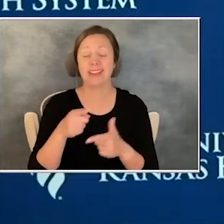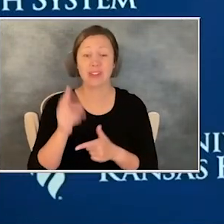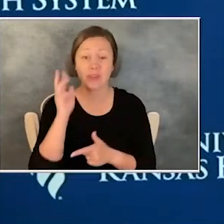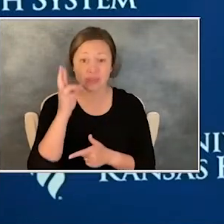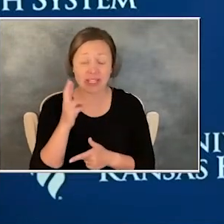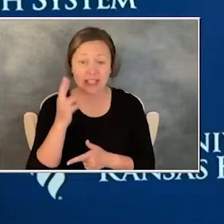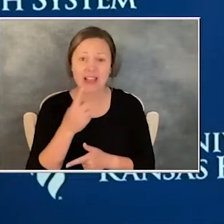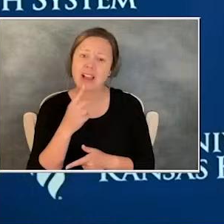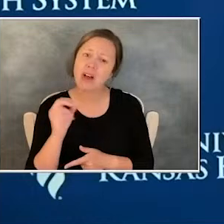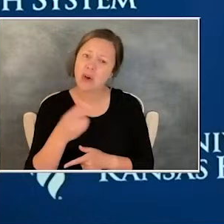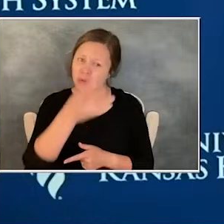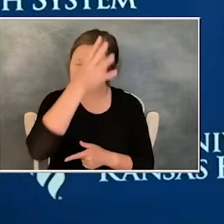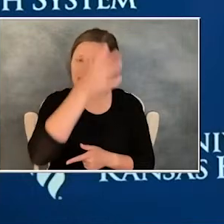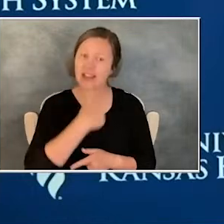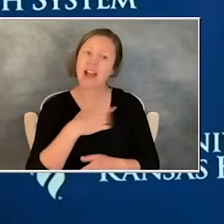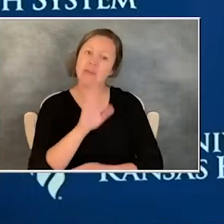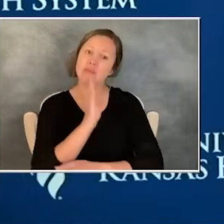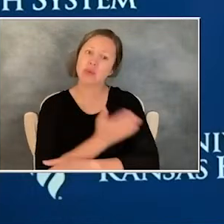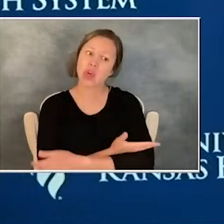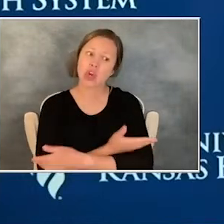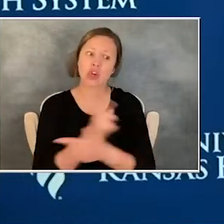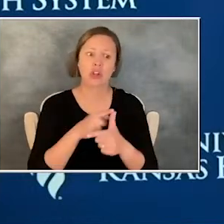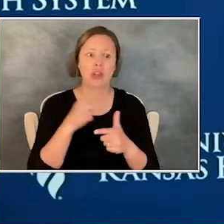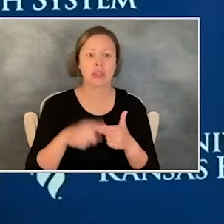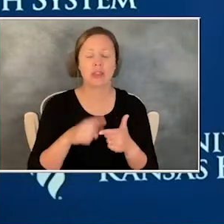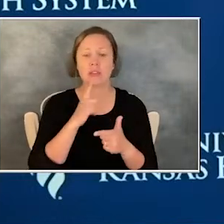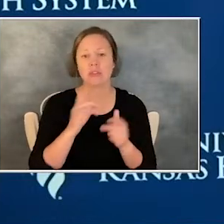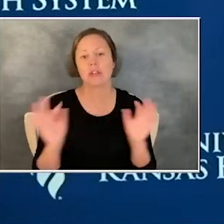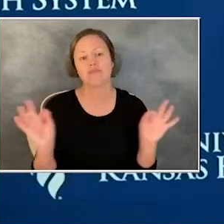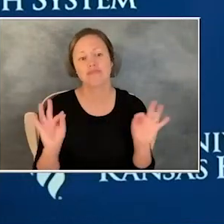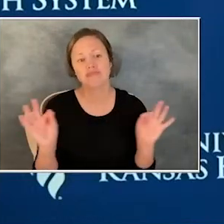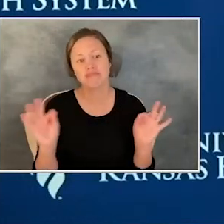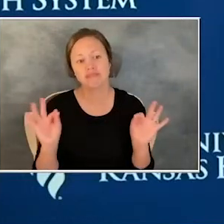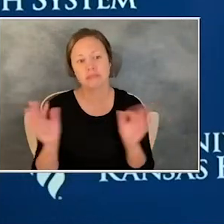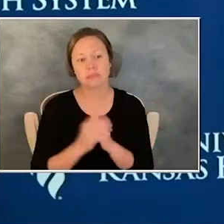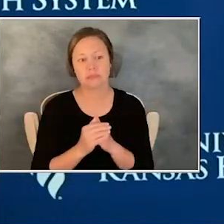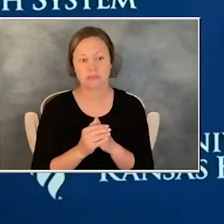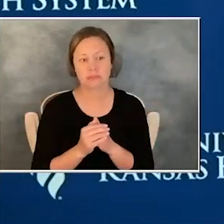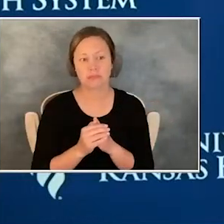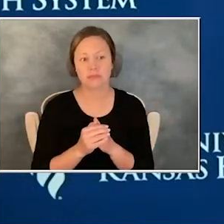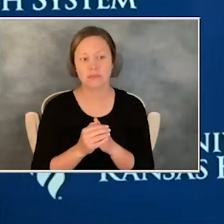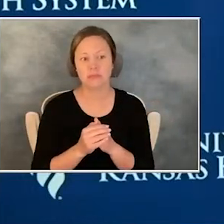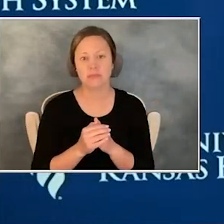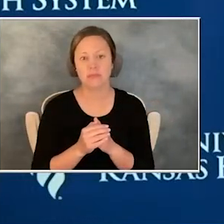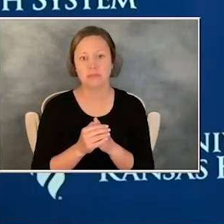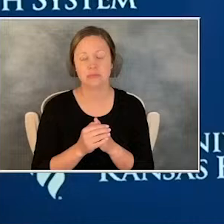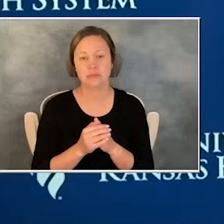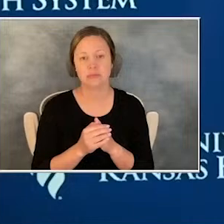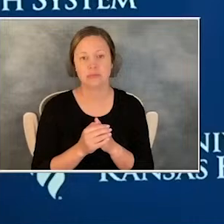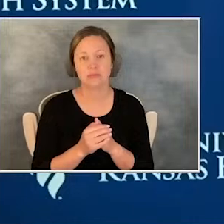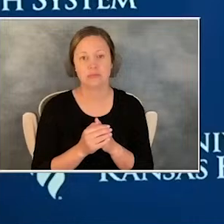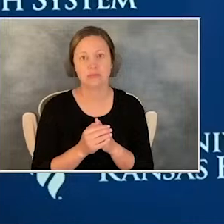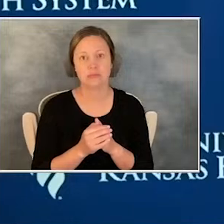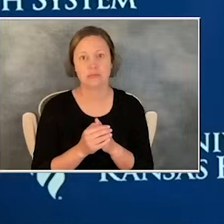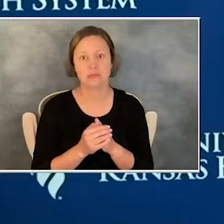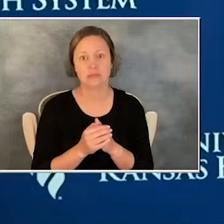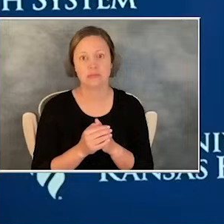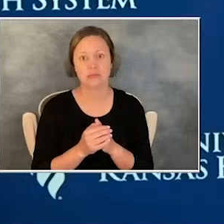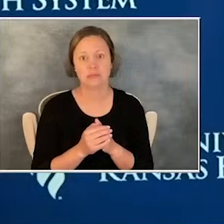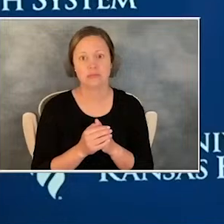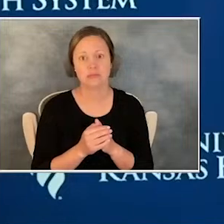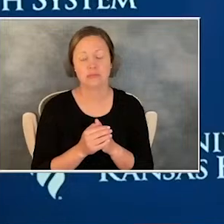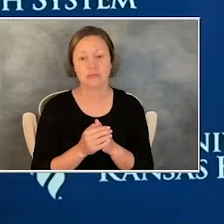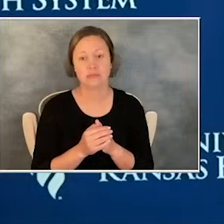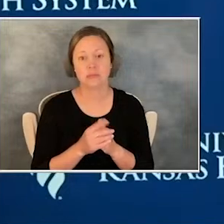I'm your daughter. And I just didn't make a big deal out of it. And the moment was actually, I mean, it's bad, but not